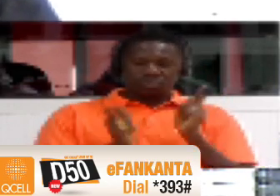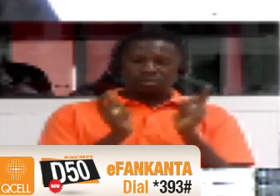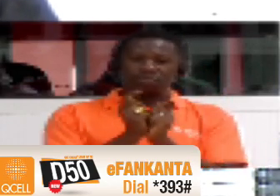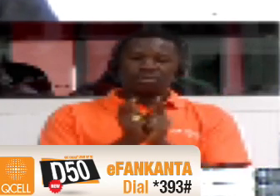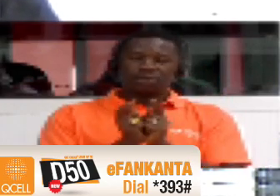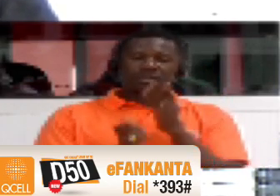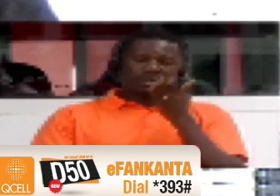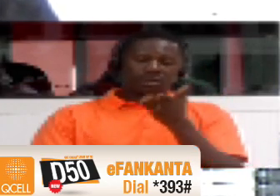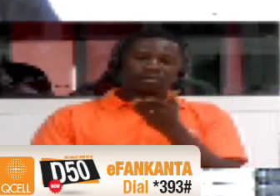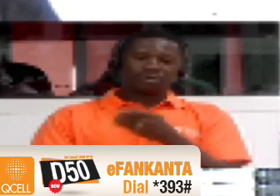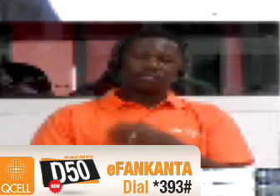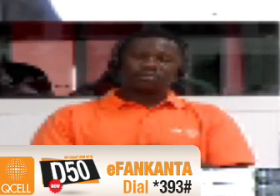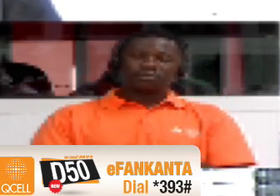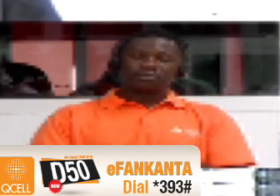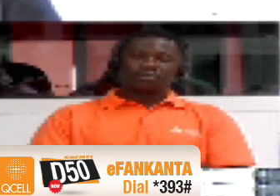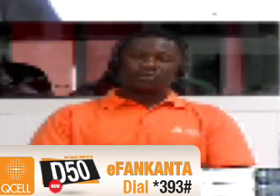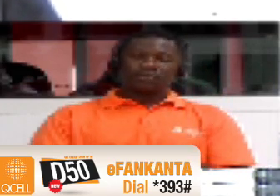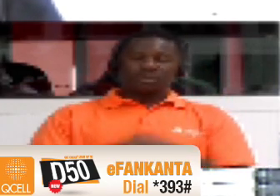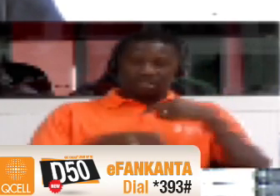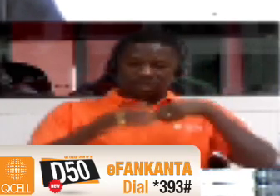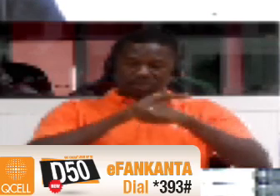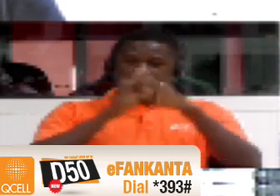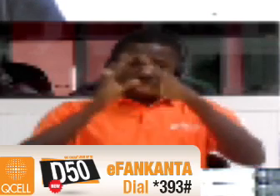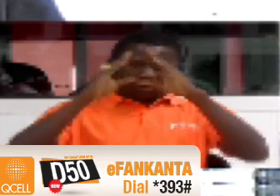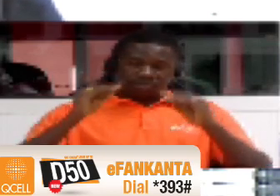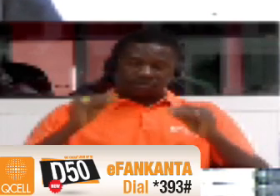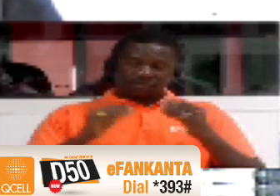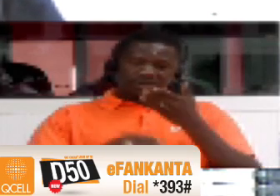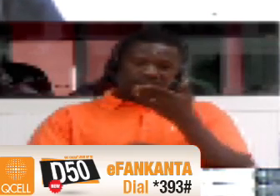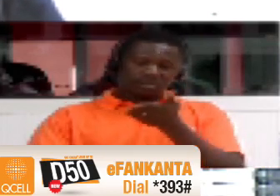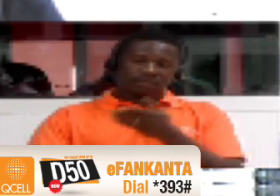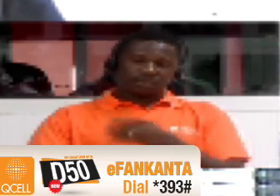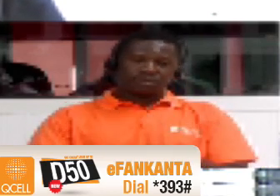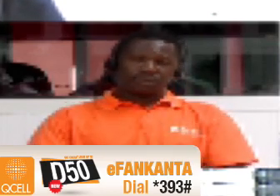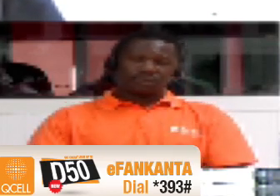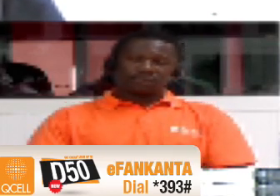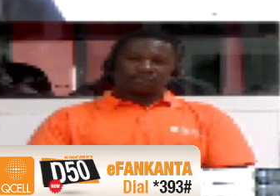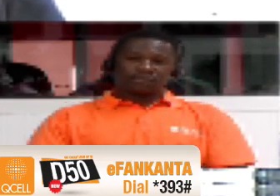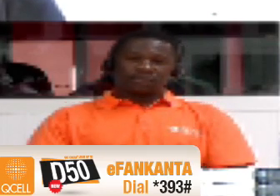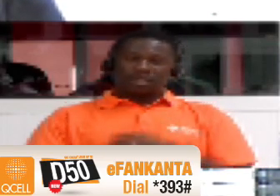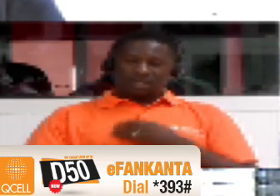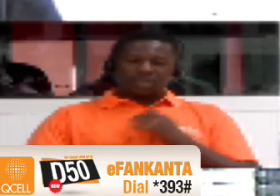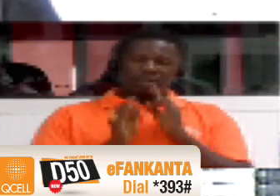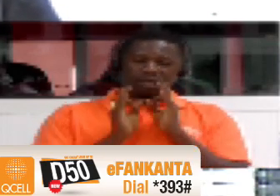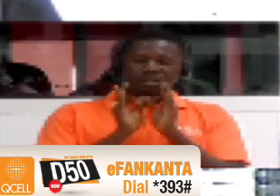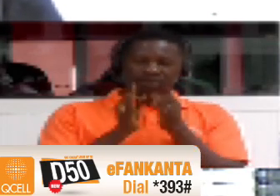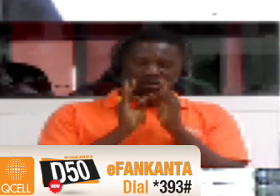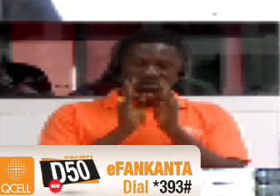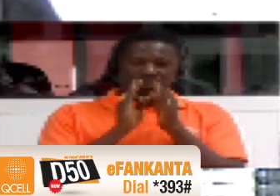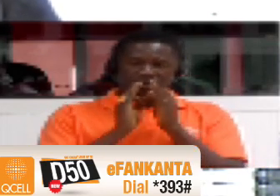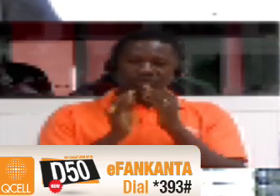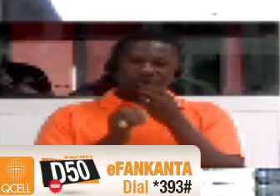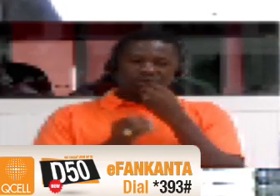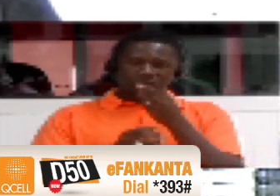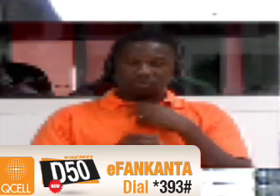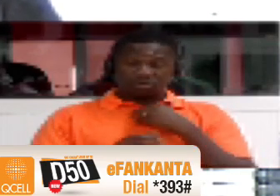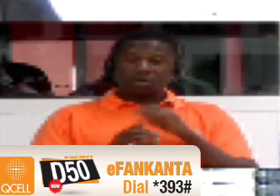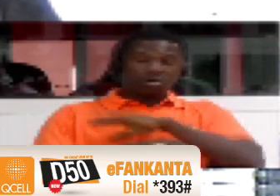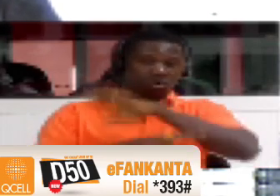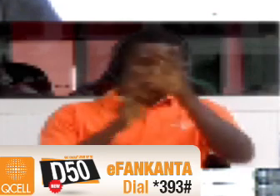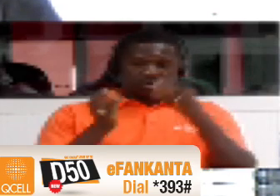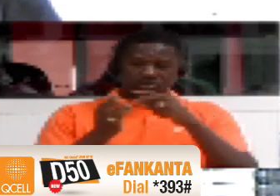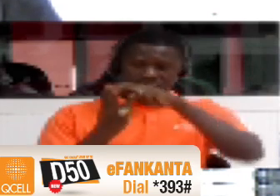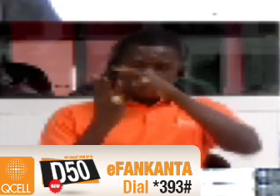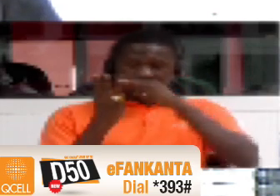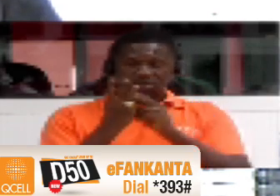interior. La office kono. Inside his office. Anata for moli atul mo sabol mal transfer la State House. He then said to us, we